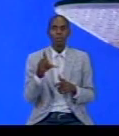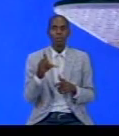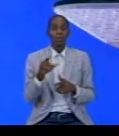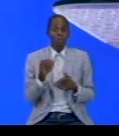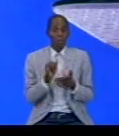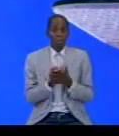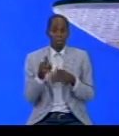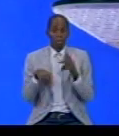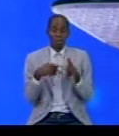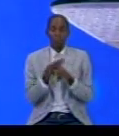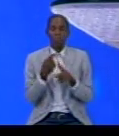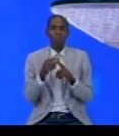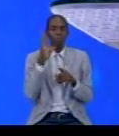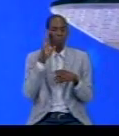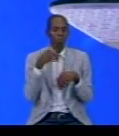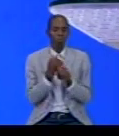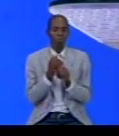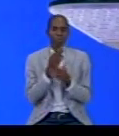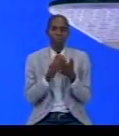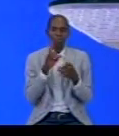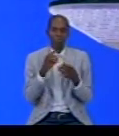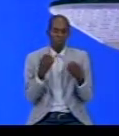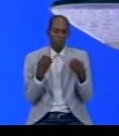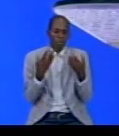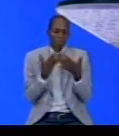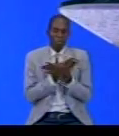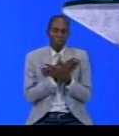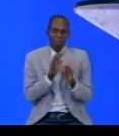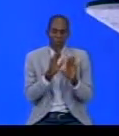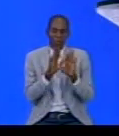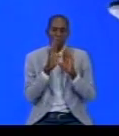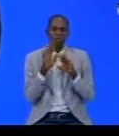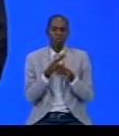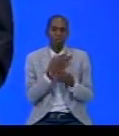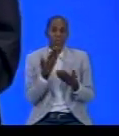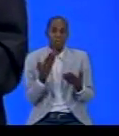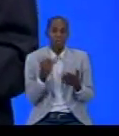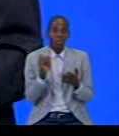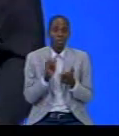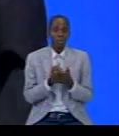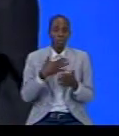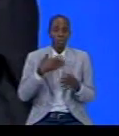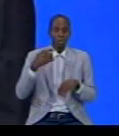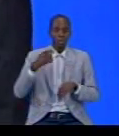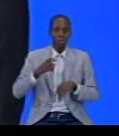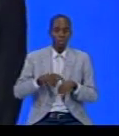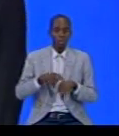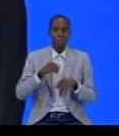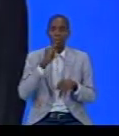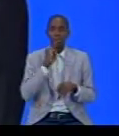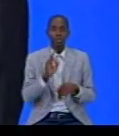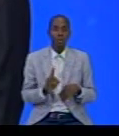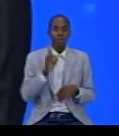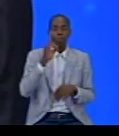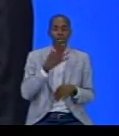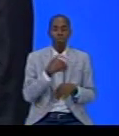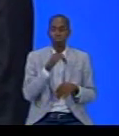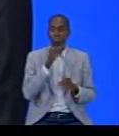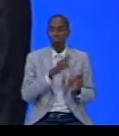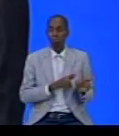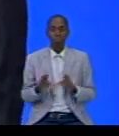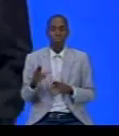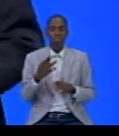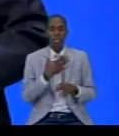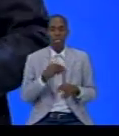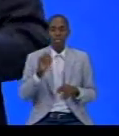somebody fearful, somebody frightened. That will make somebody say, the end has come and I'm not ready. And a decree had